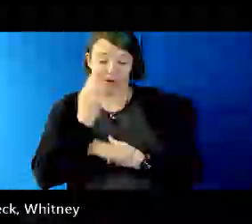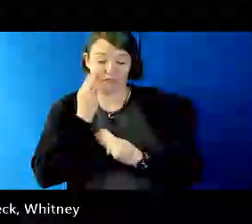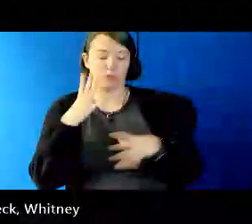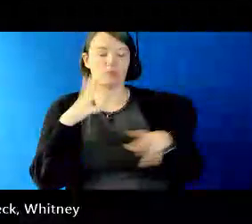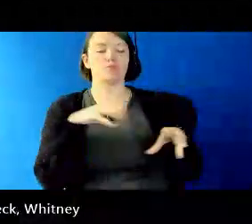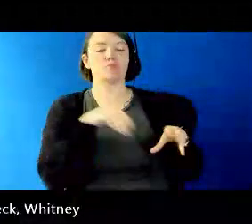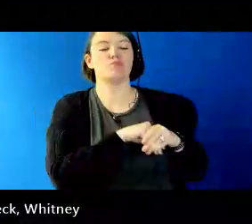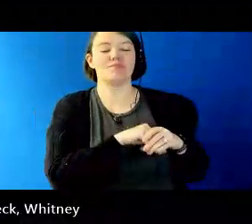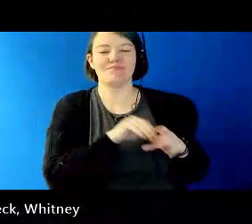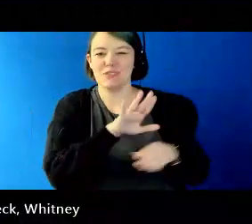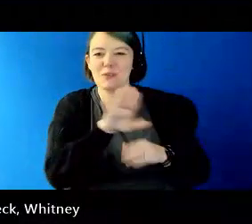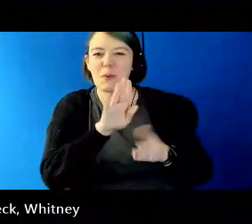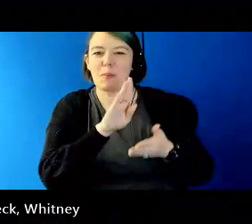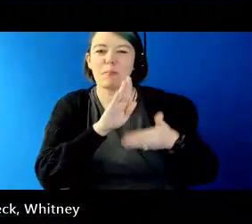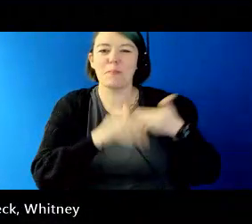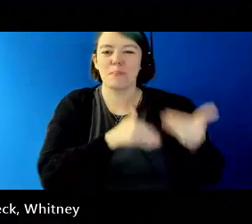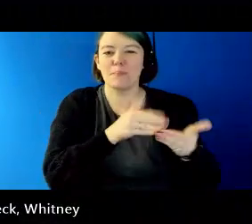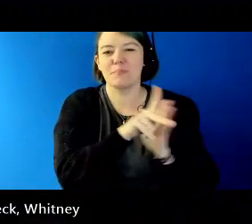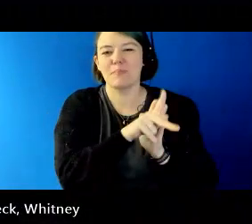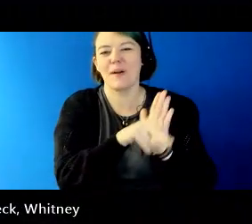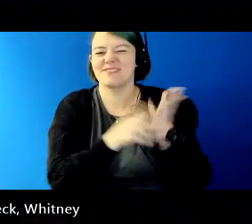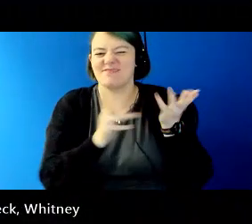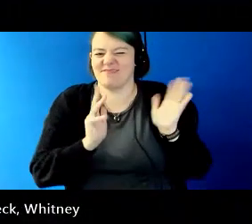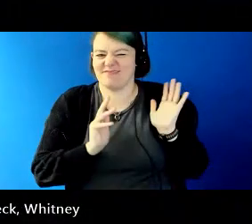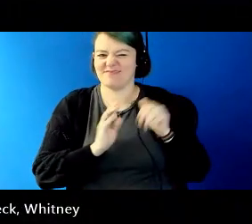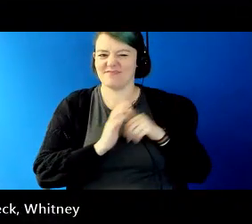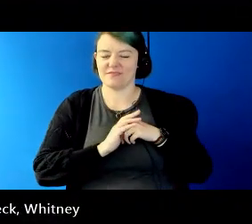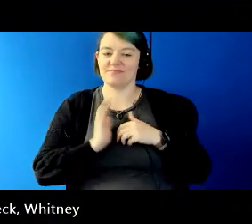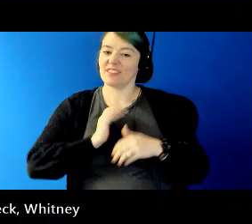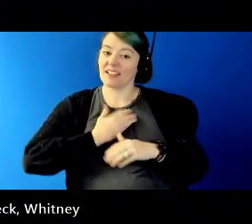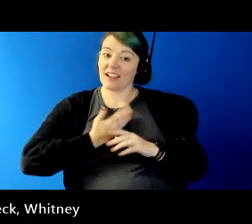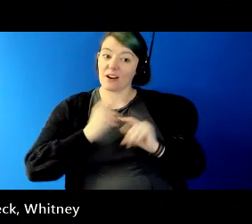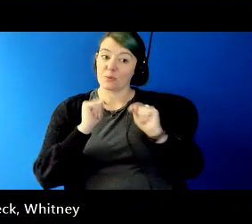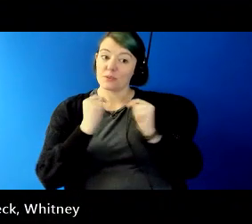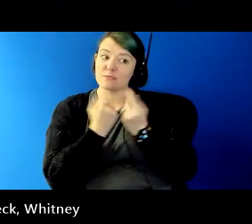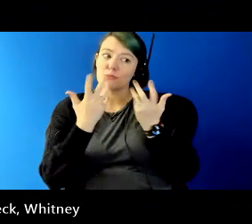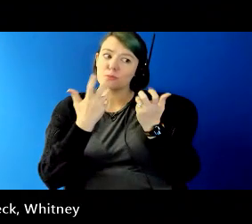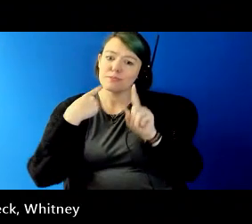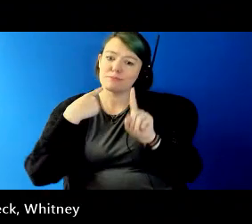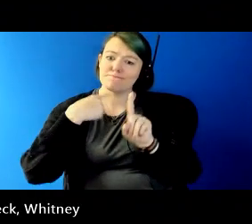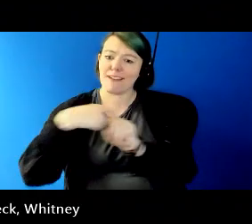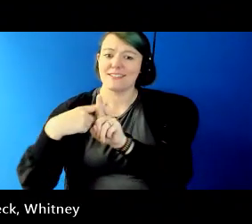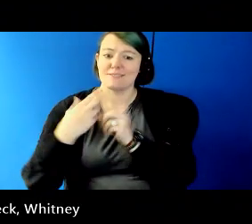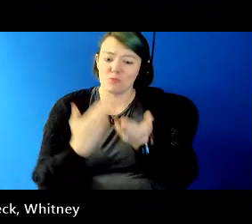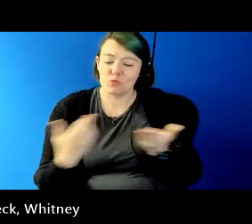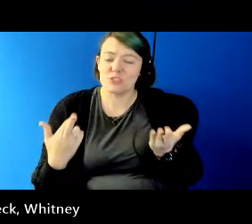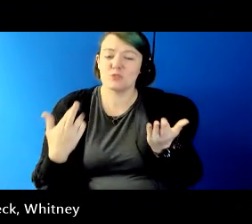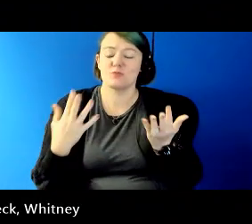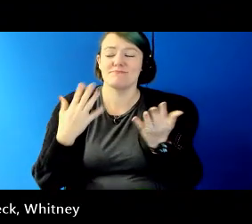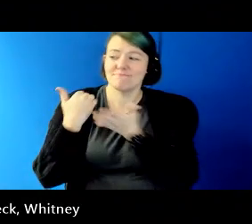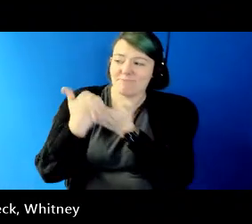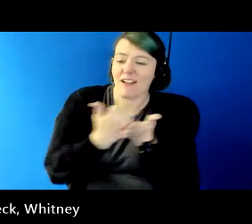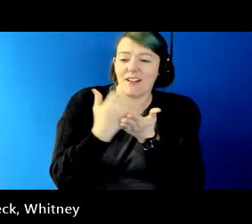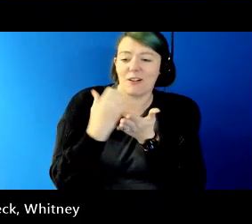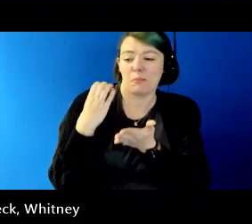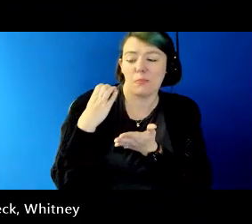and policies. But our team, we want to remain a positive resource to help employers and organizations